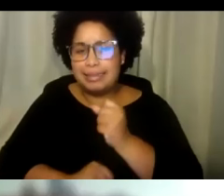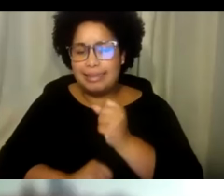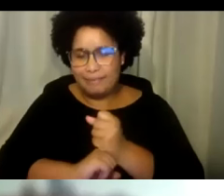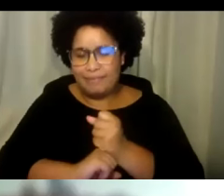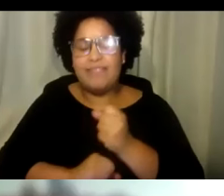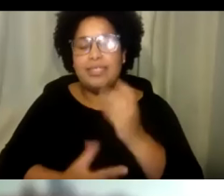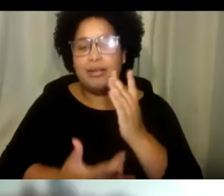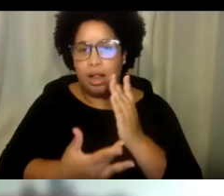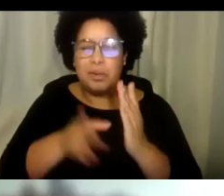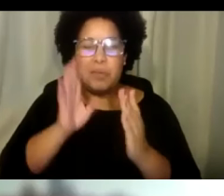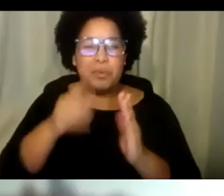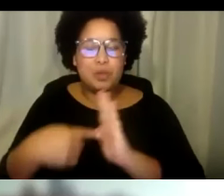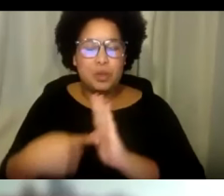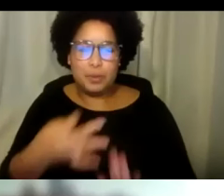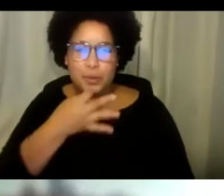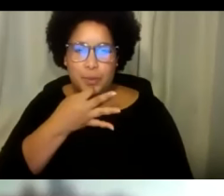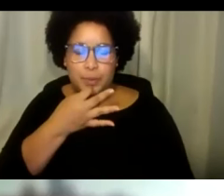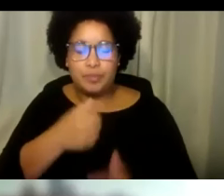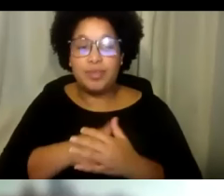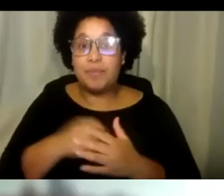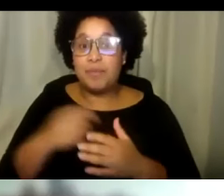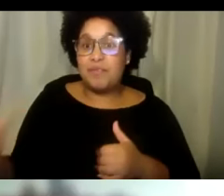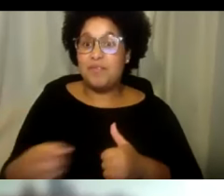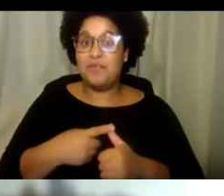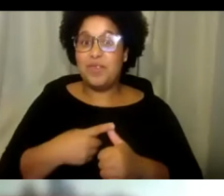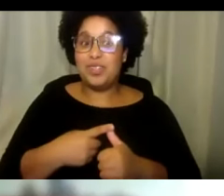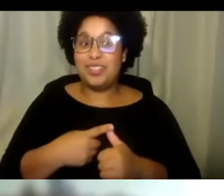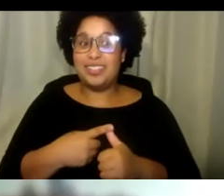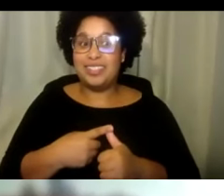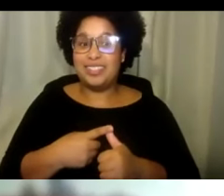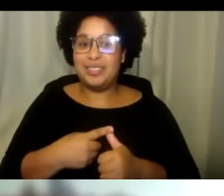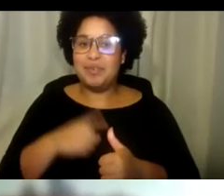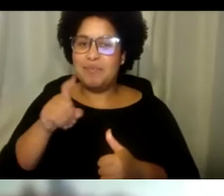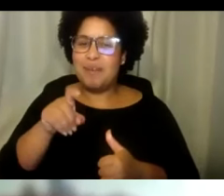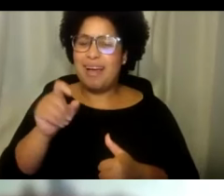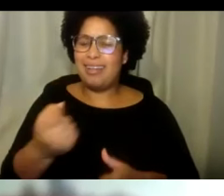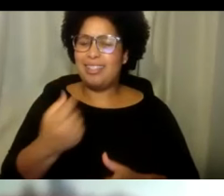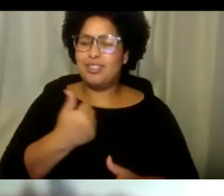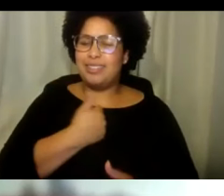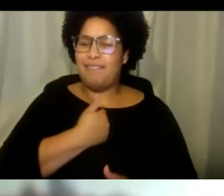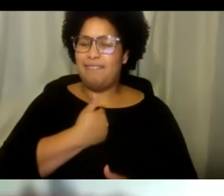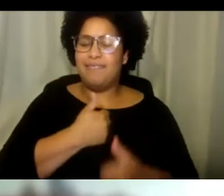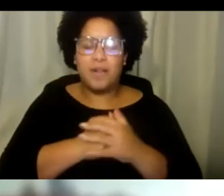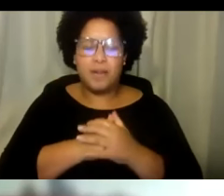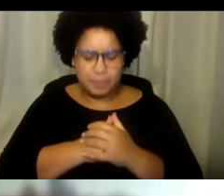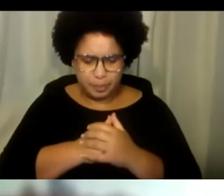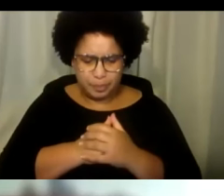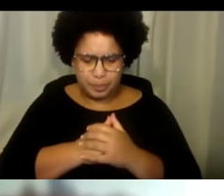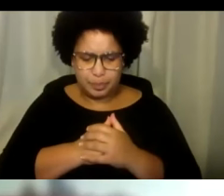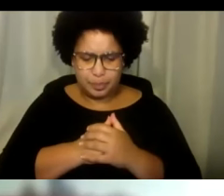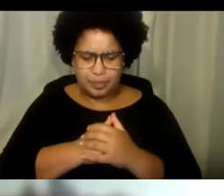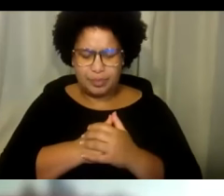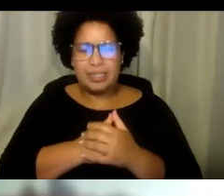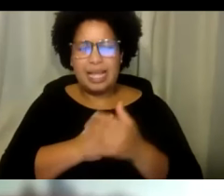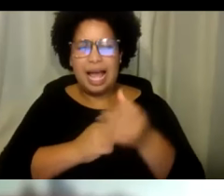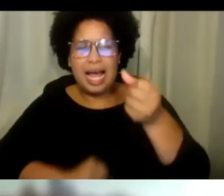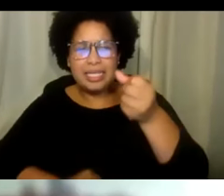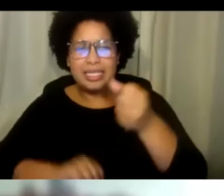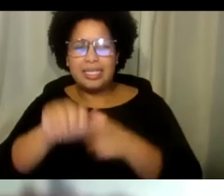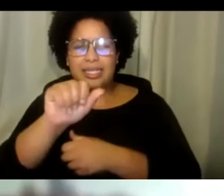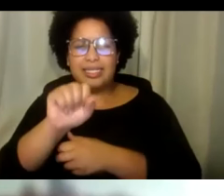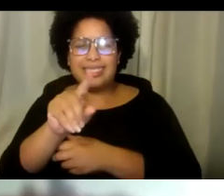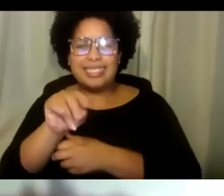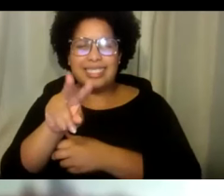bit. But first, we have to ask ourselves, what is assistive